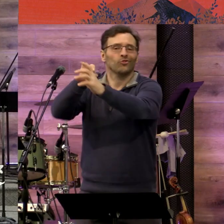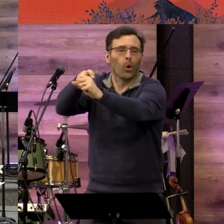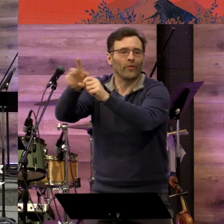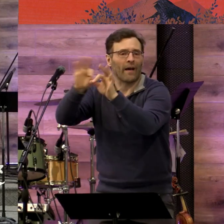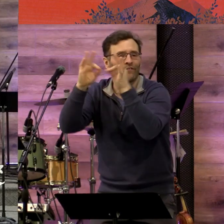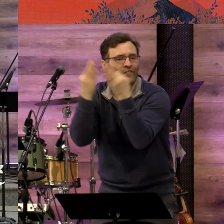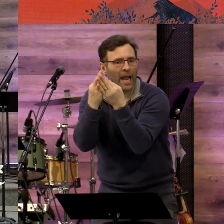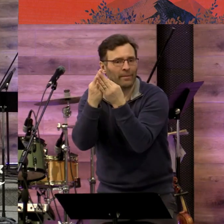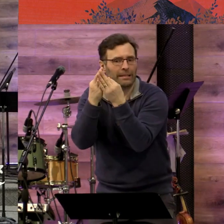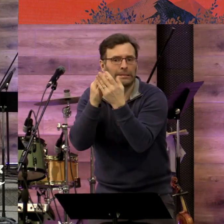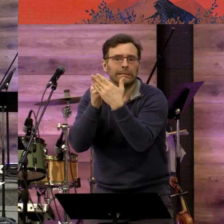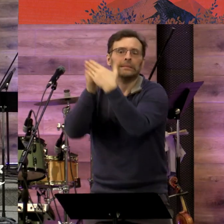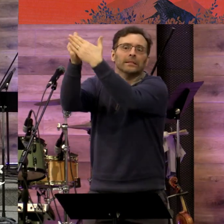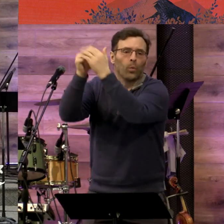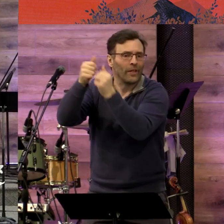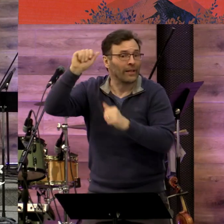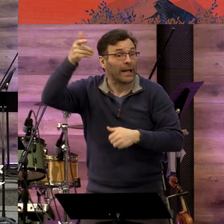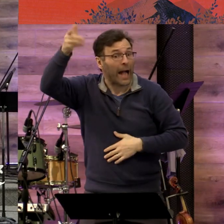of God.